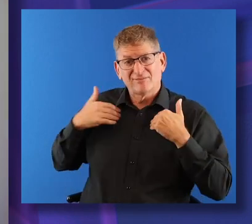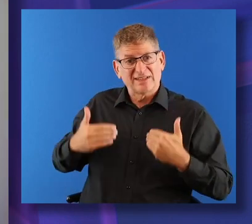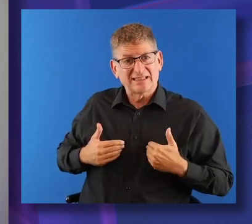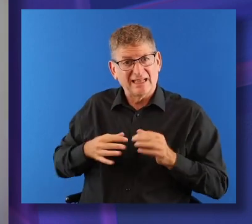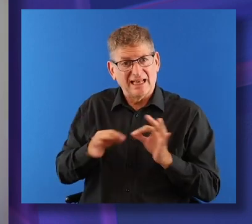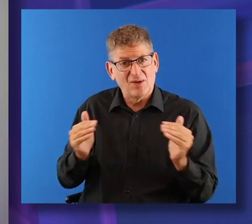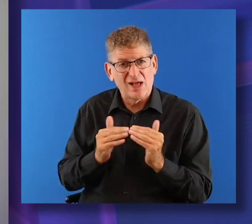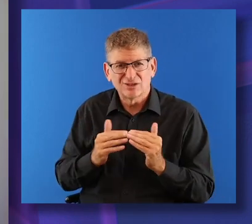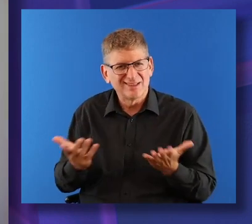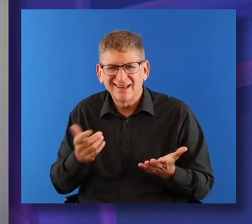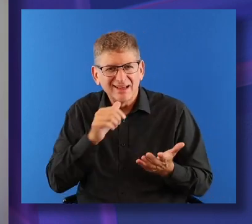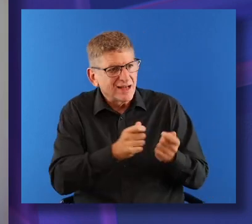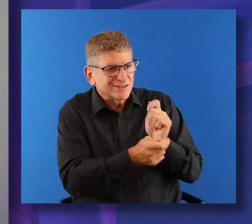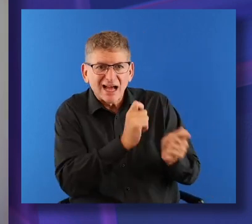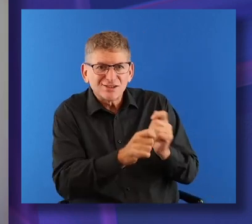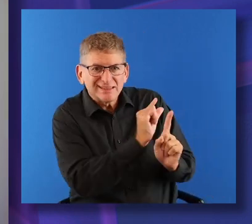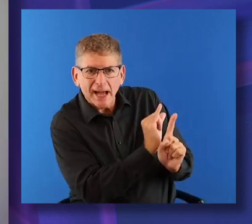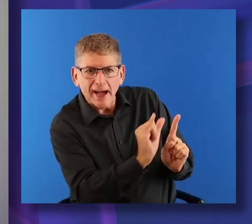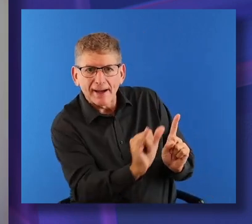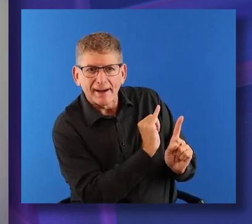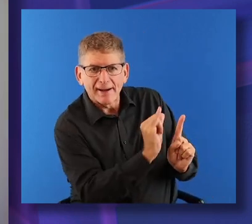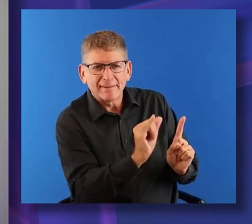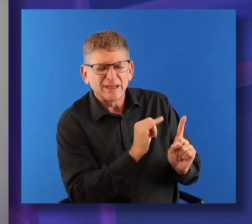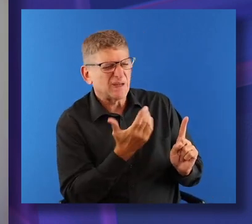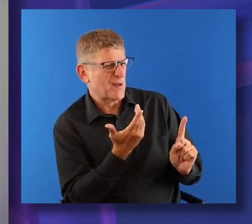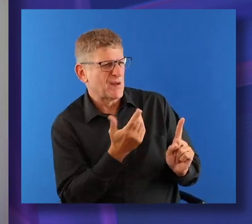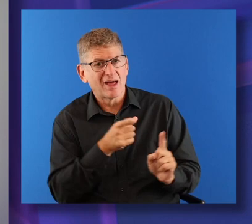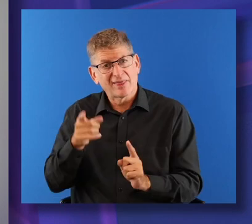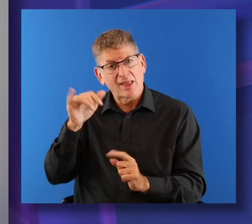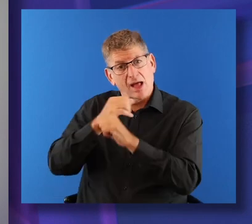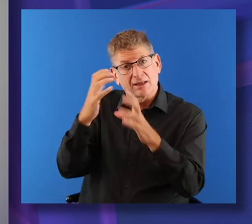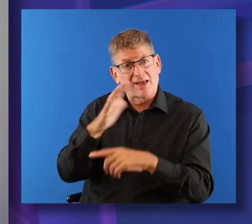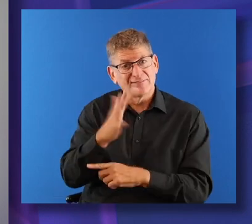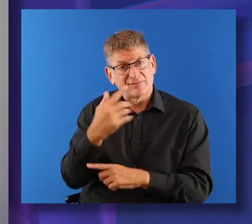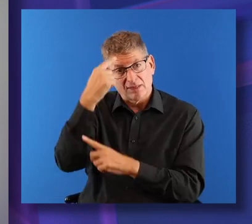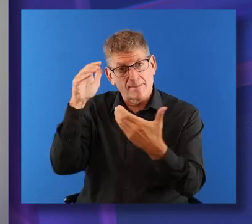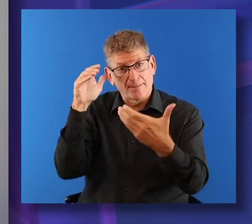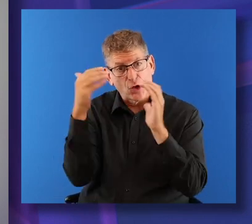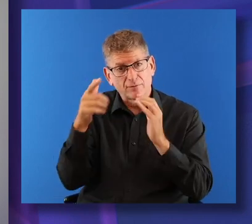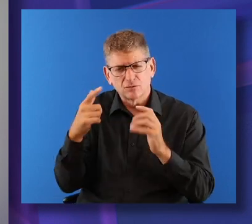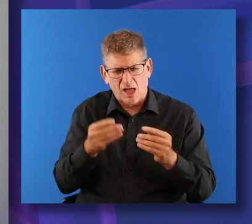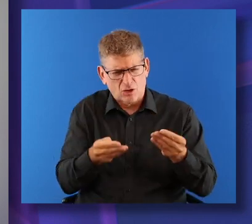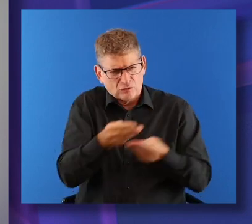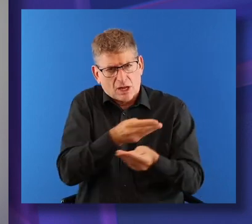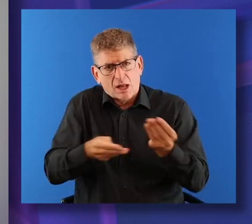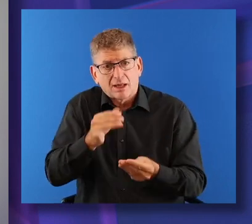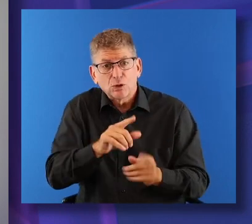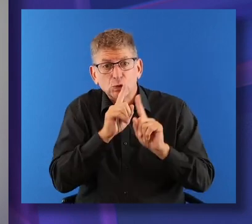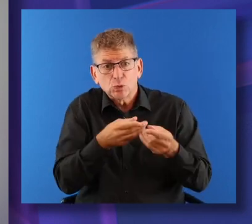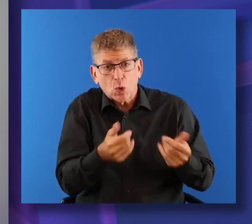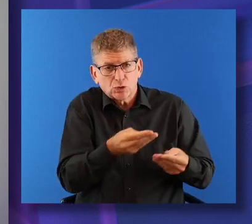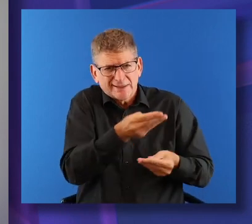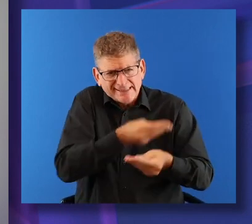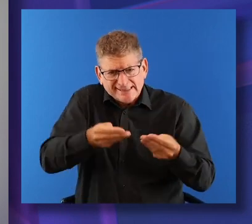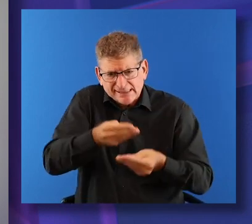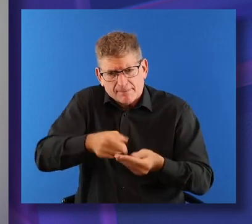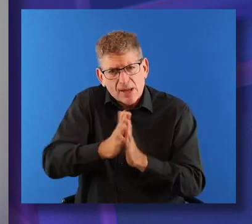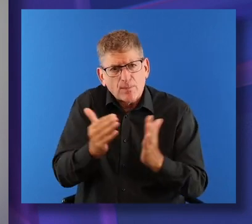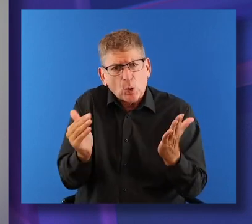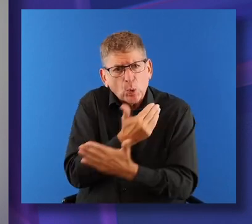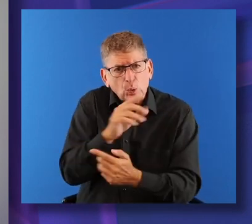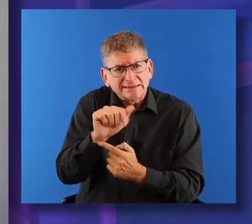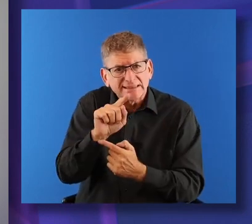the idea of the fifth paradigm is to recycle the solution into a data set and apply machine